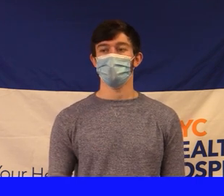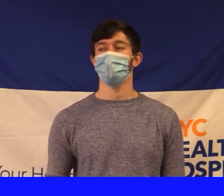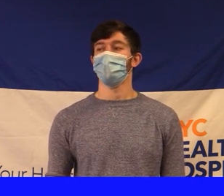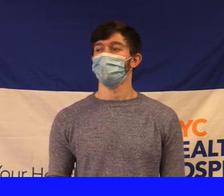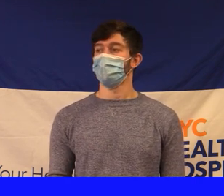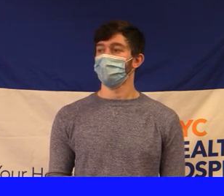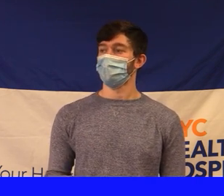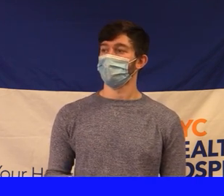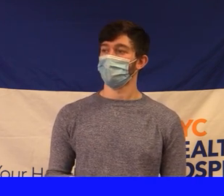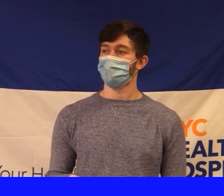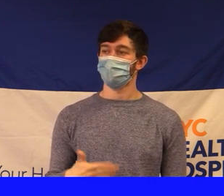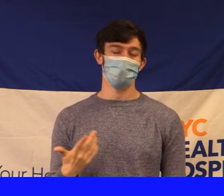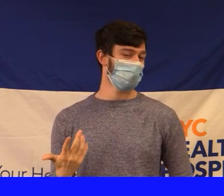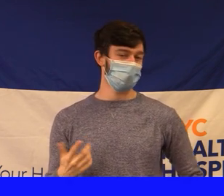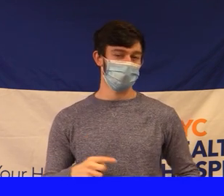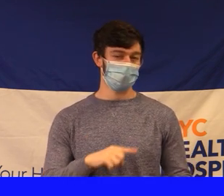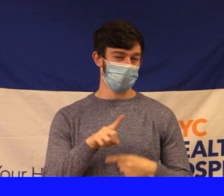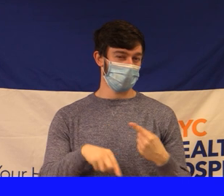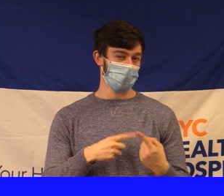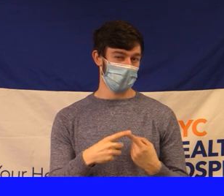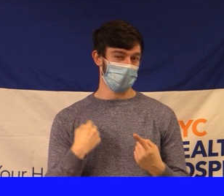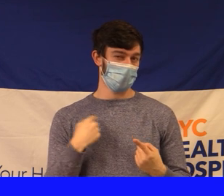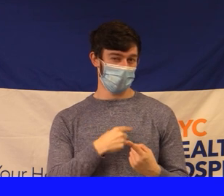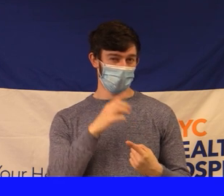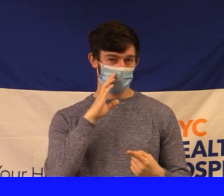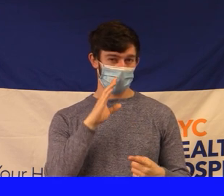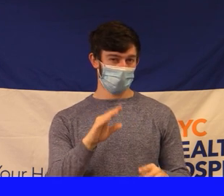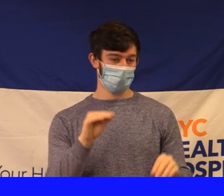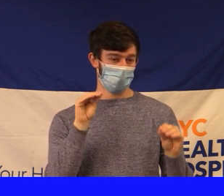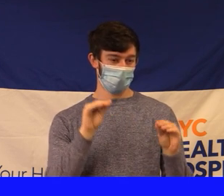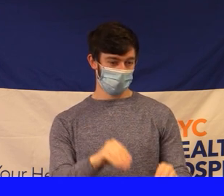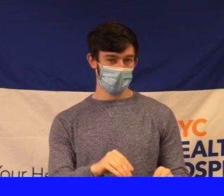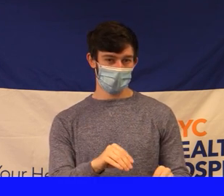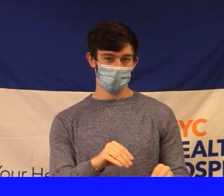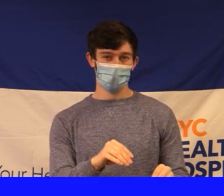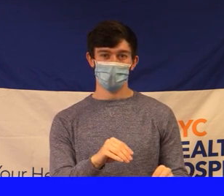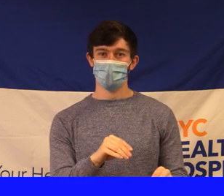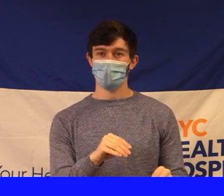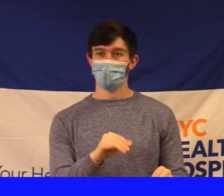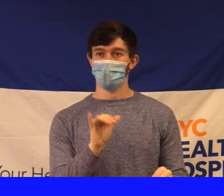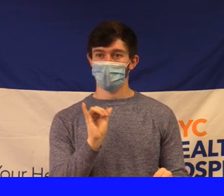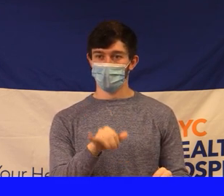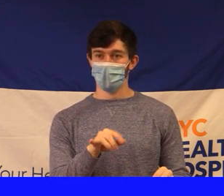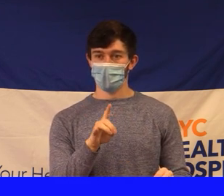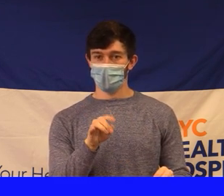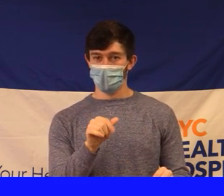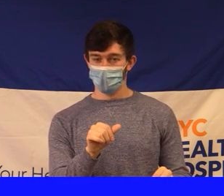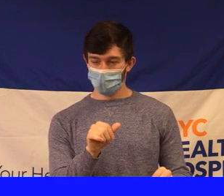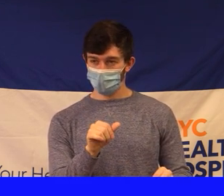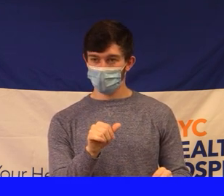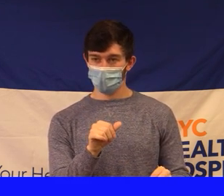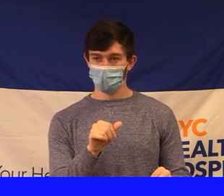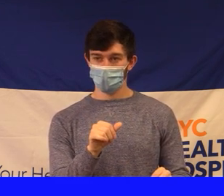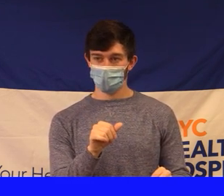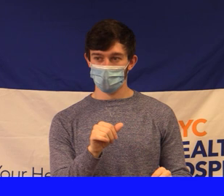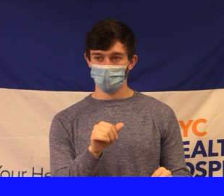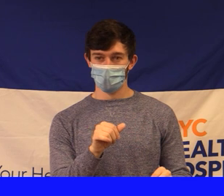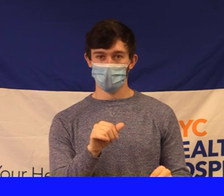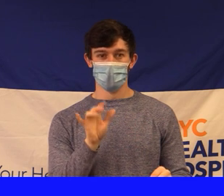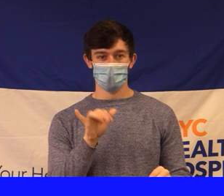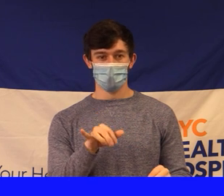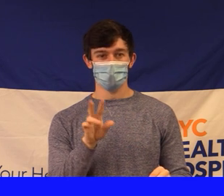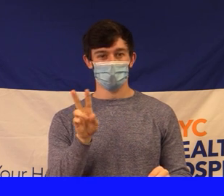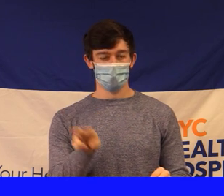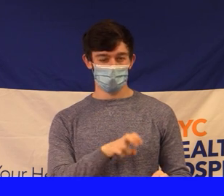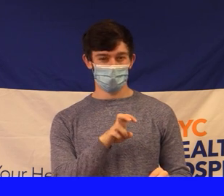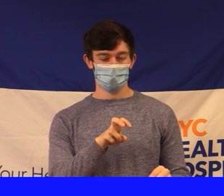away are we from the integration of related data? For instance, IV infusion data from smart pumps,